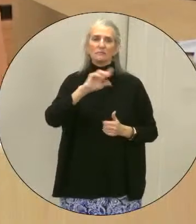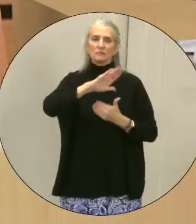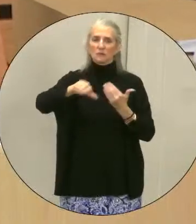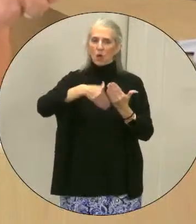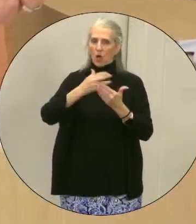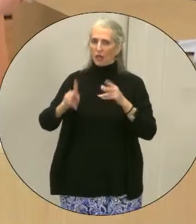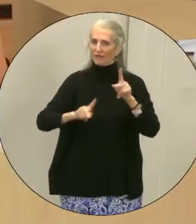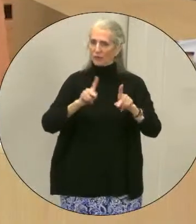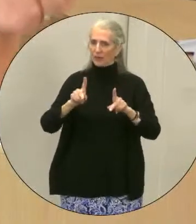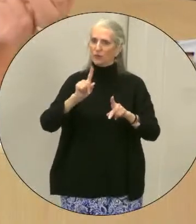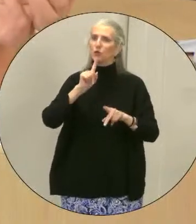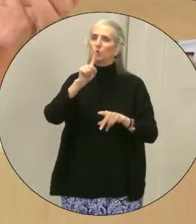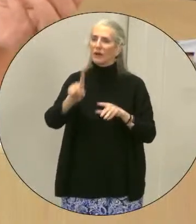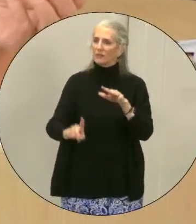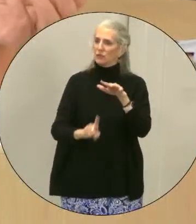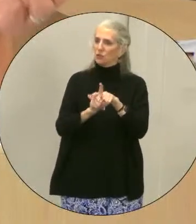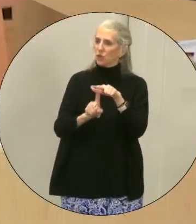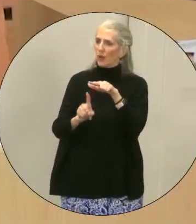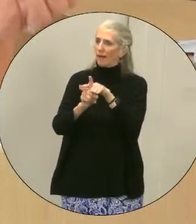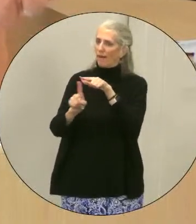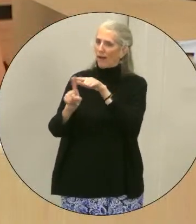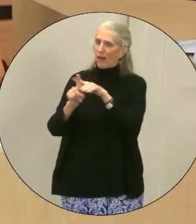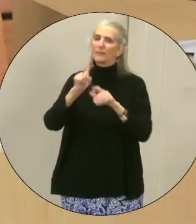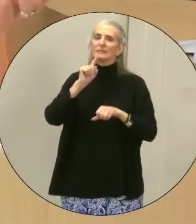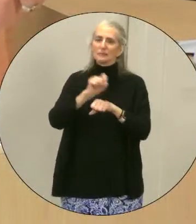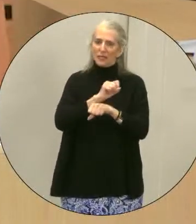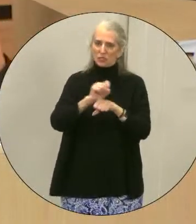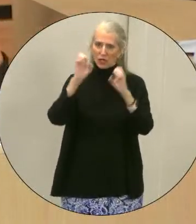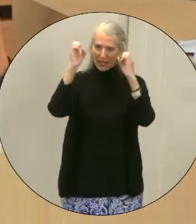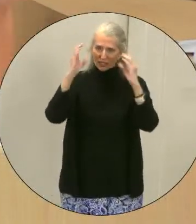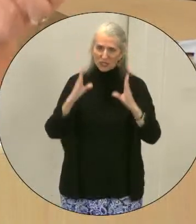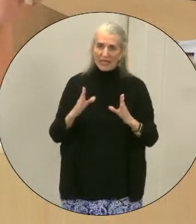that have been showing up, especially our educators and our parents and our